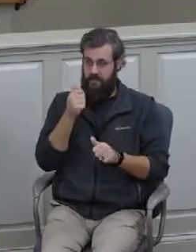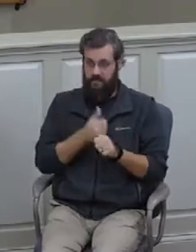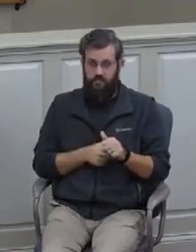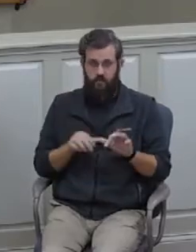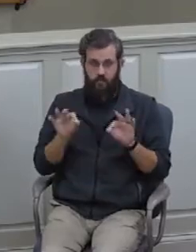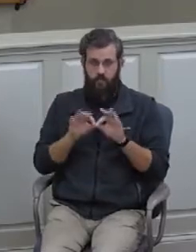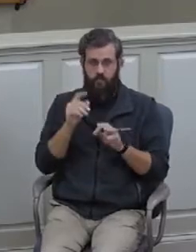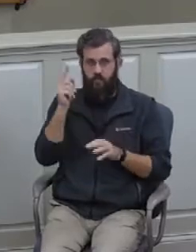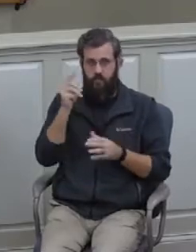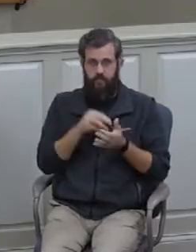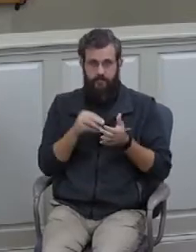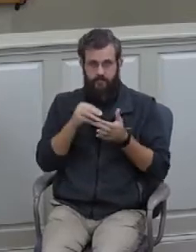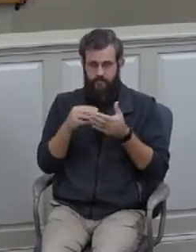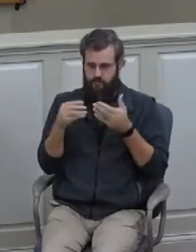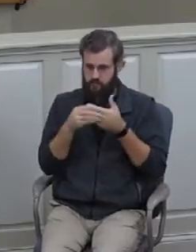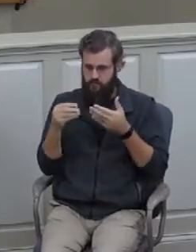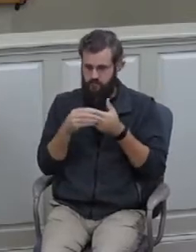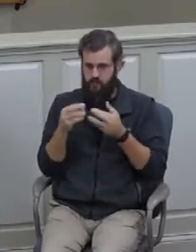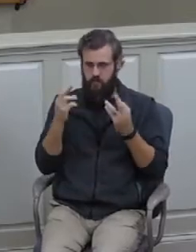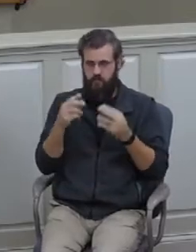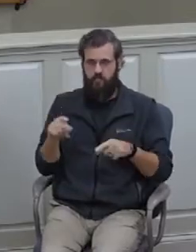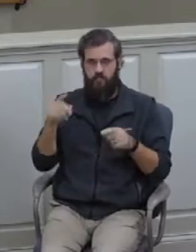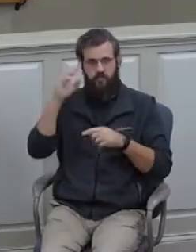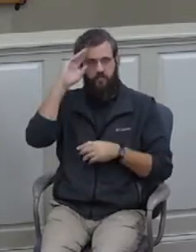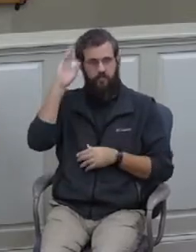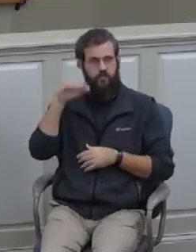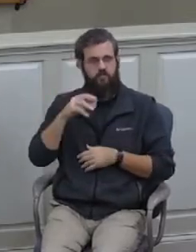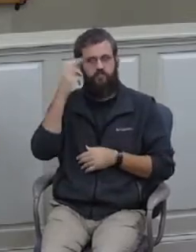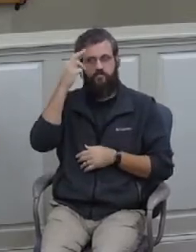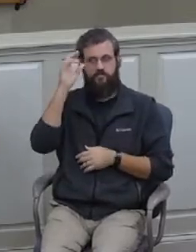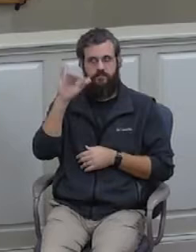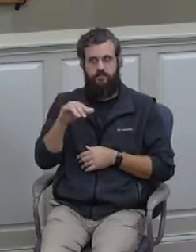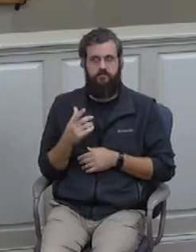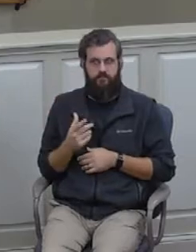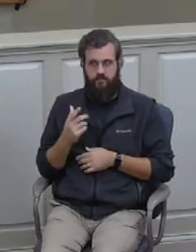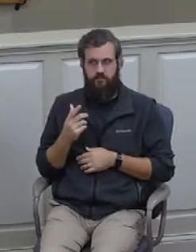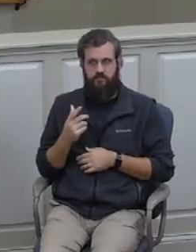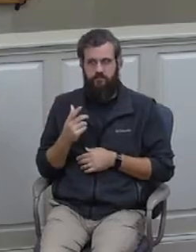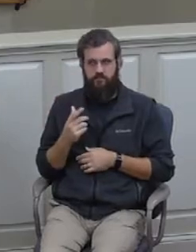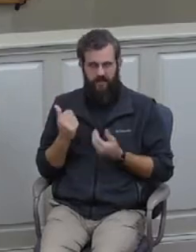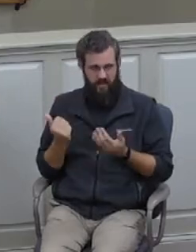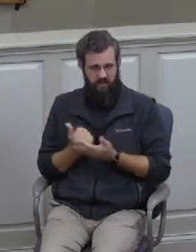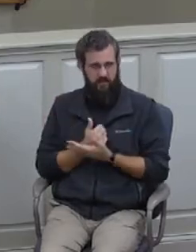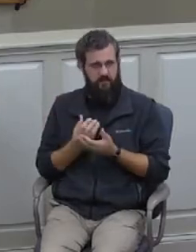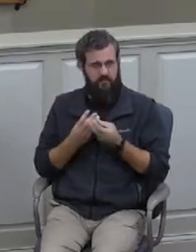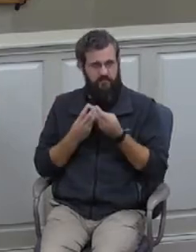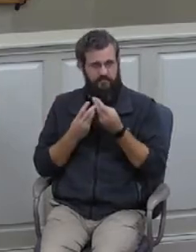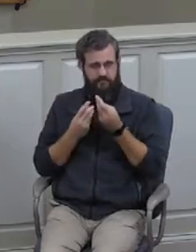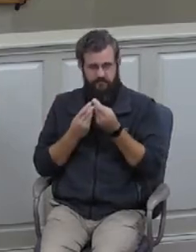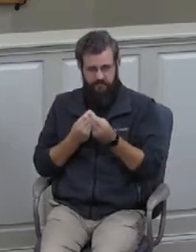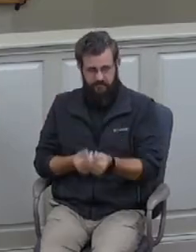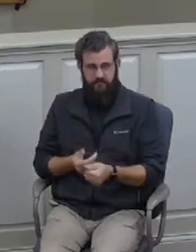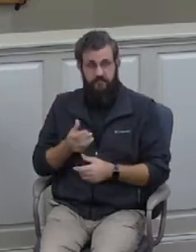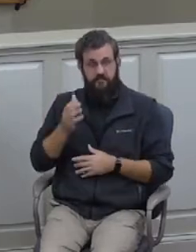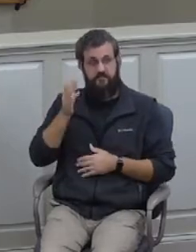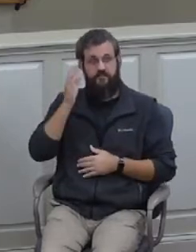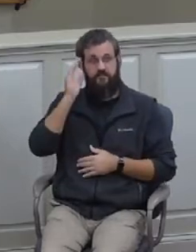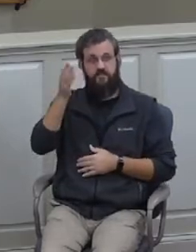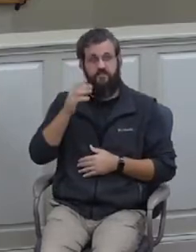are. And I hope everybody knows that. I hope everybody realizes that to make things go smoothly in the future.